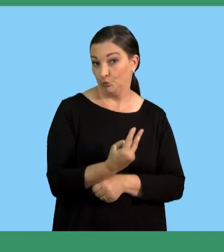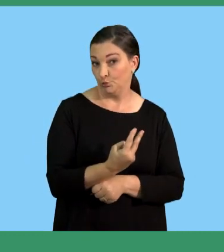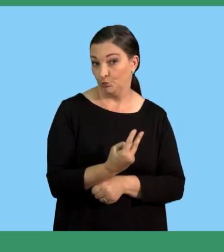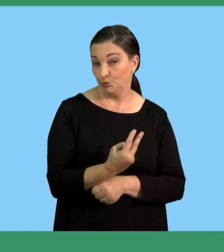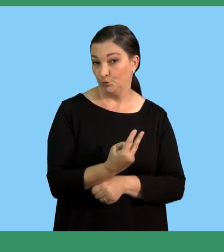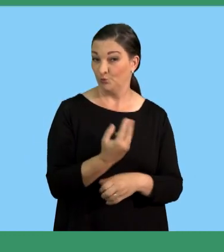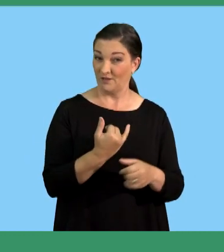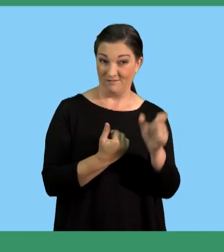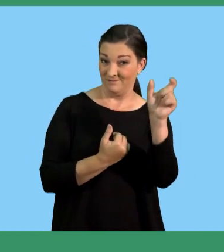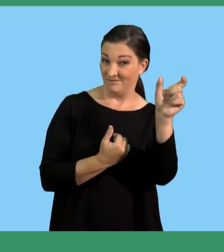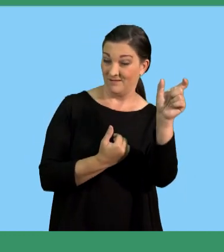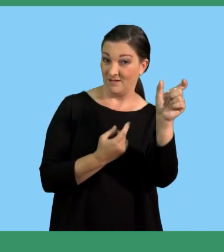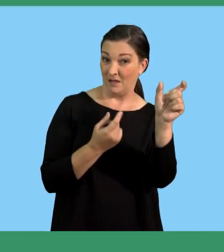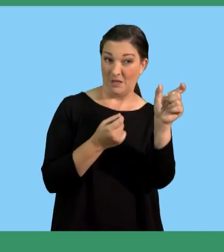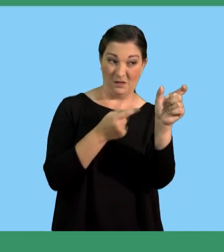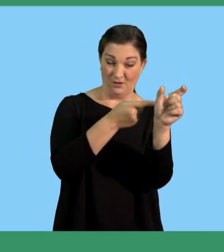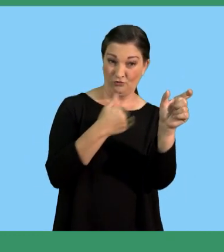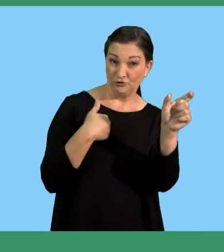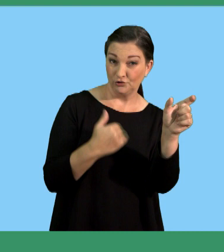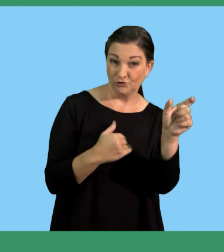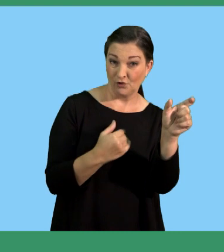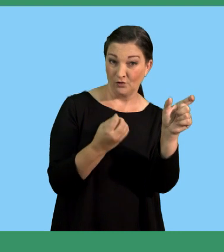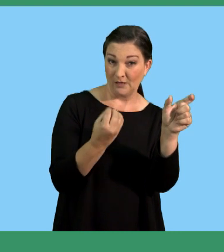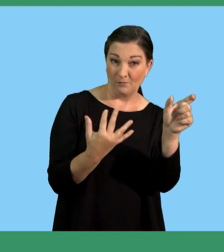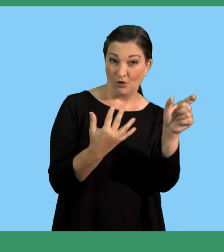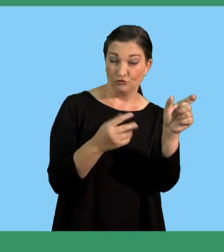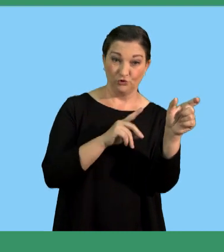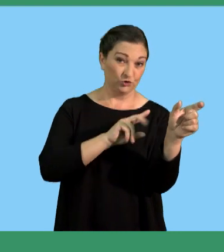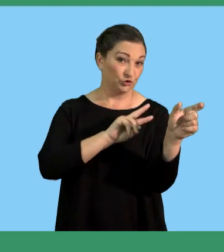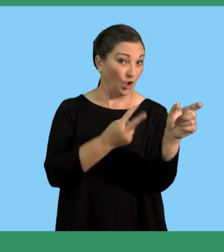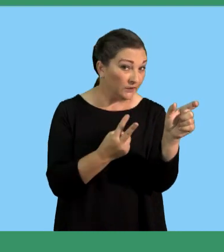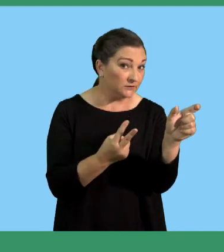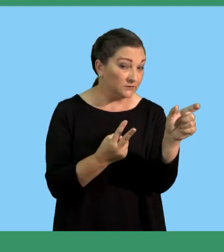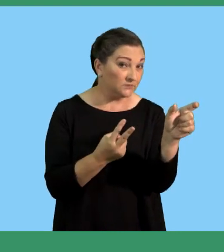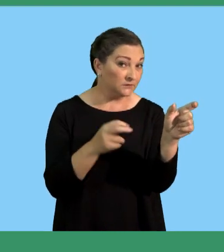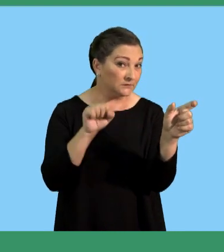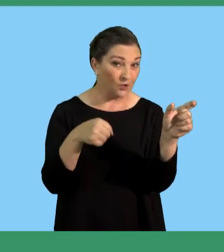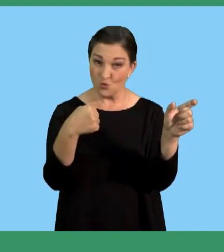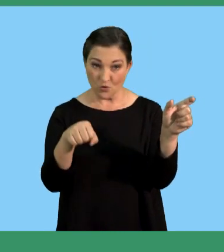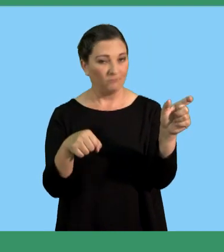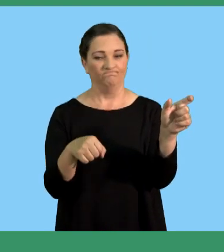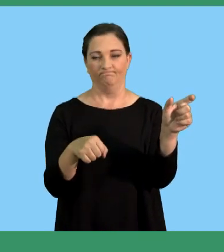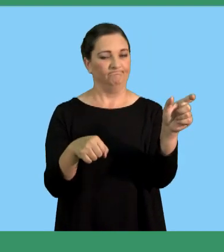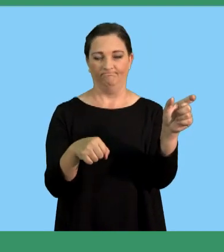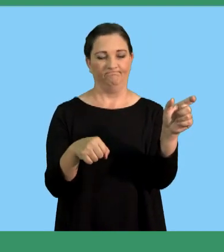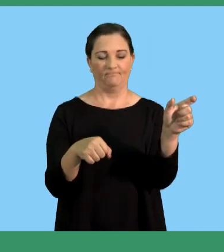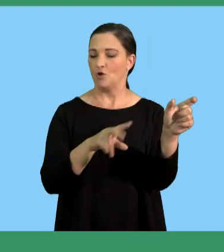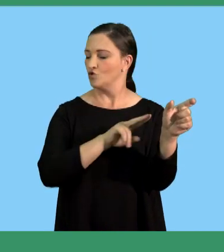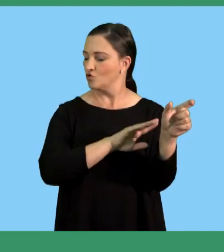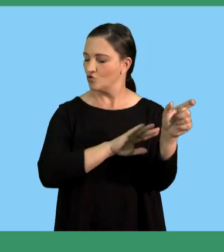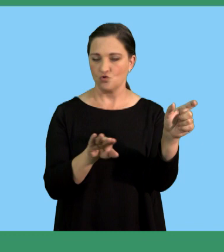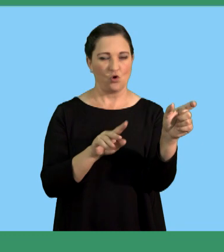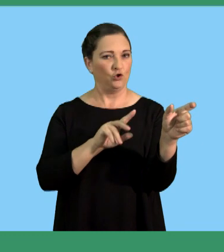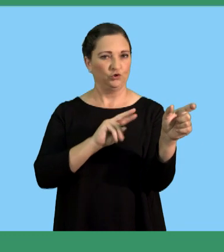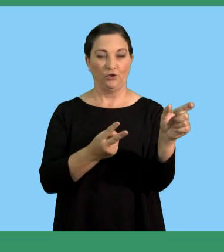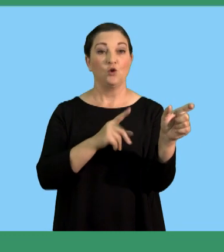2, do we change now the principal amount? Remember, the principal amount is 30,000. So it will not change. It means